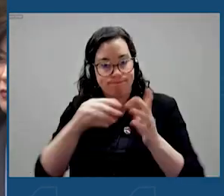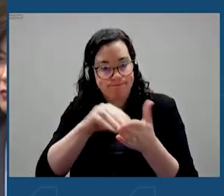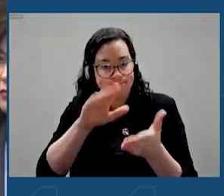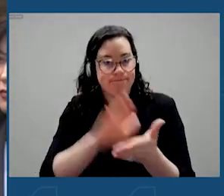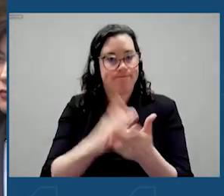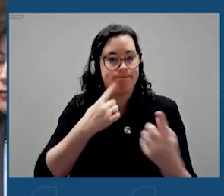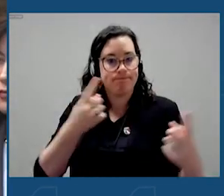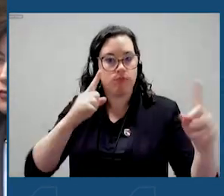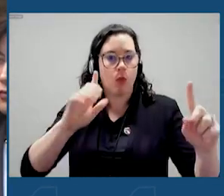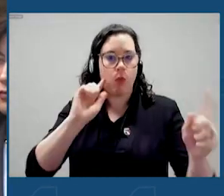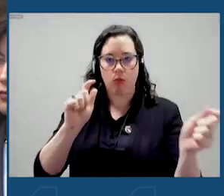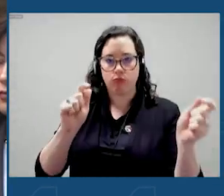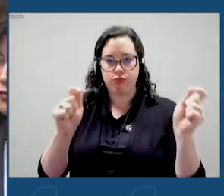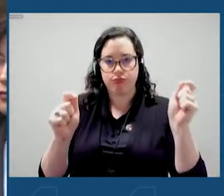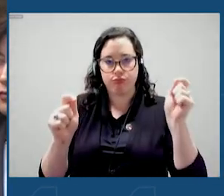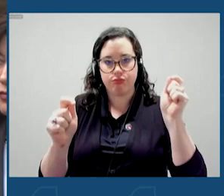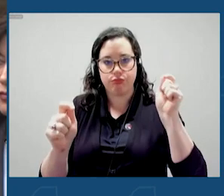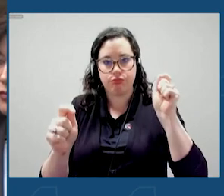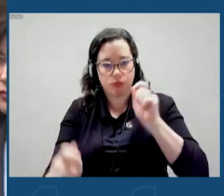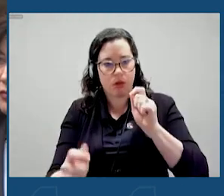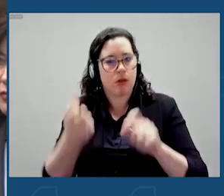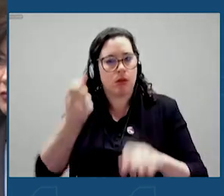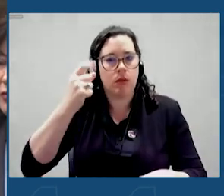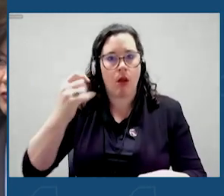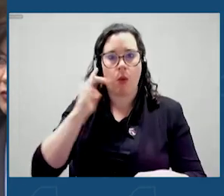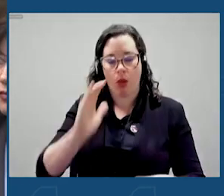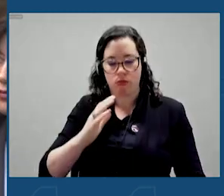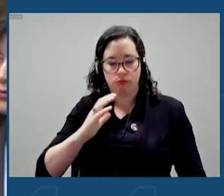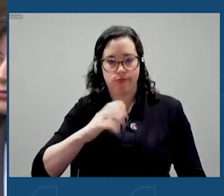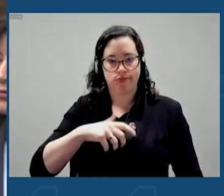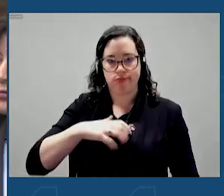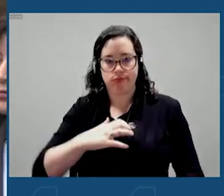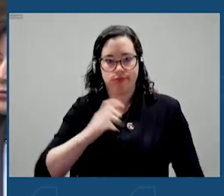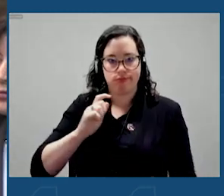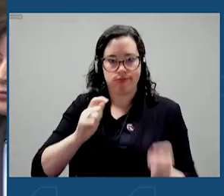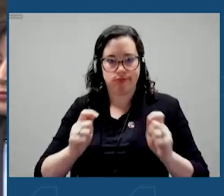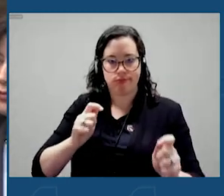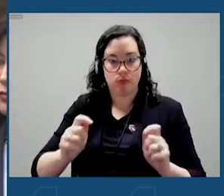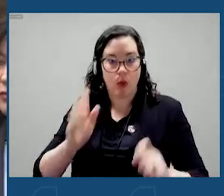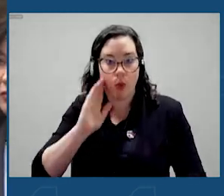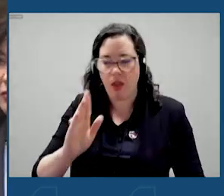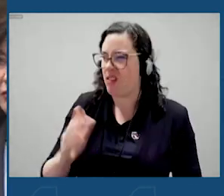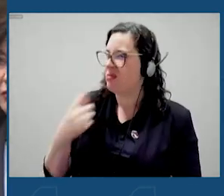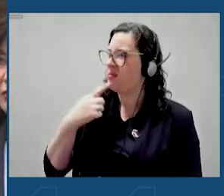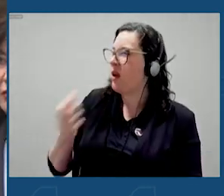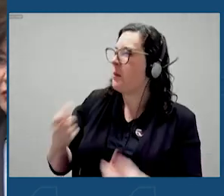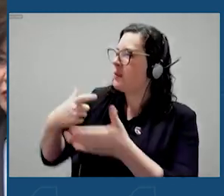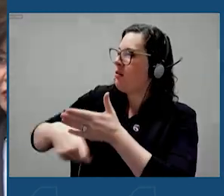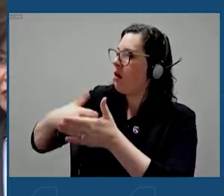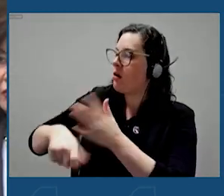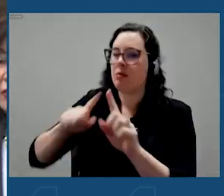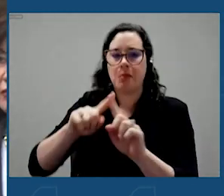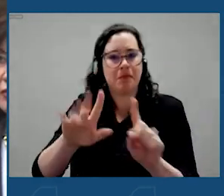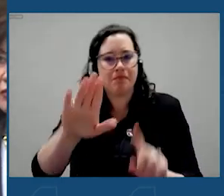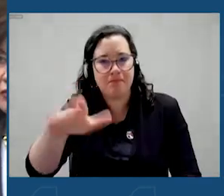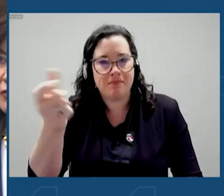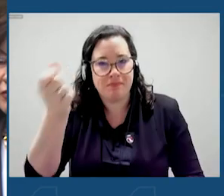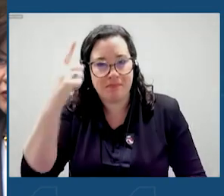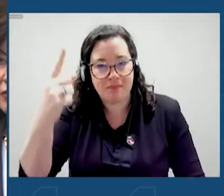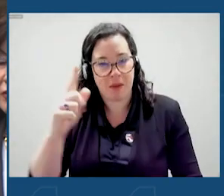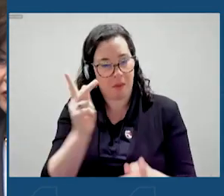shift. And I'm hearing all the time, well, how much it costs. I want to be clear. There is no price tag on public safety. The subway system